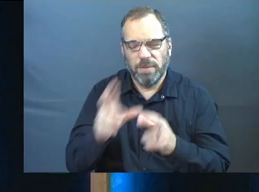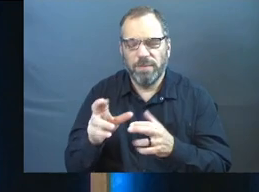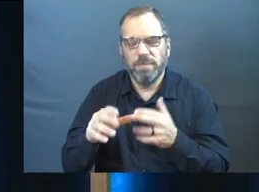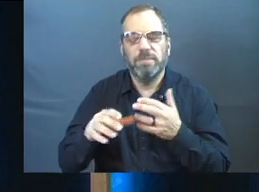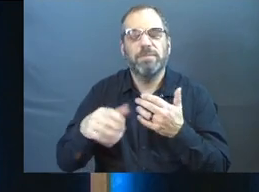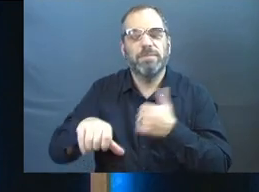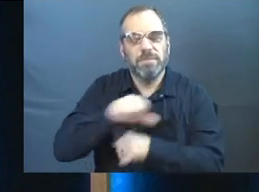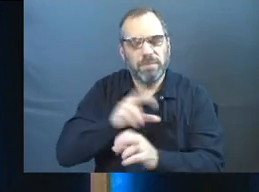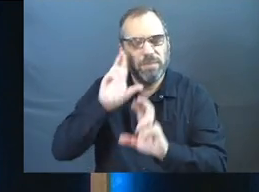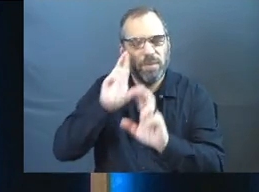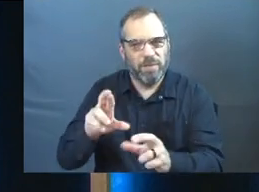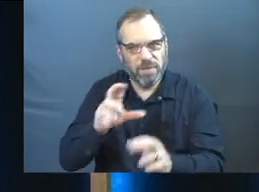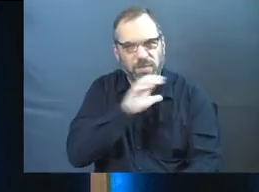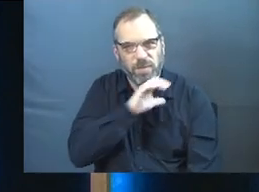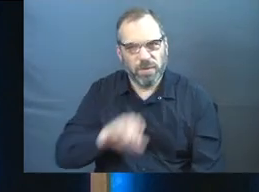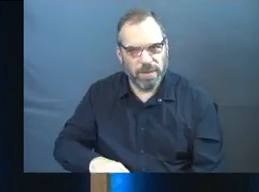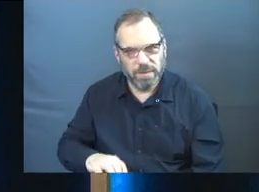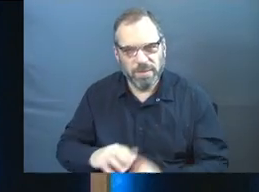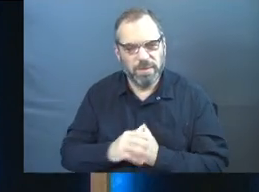Christ.